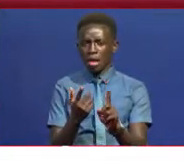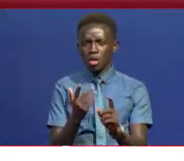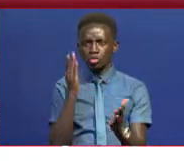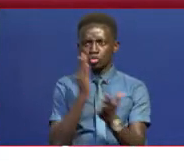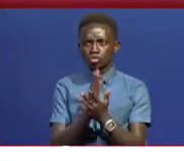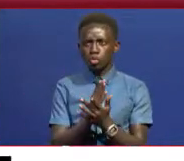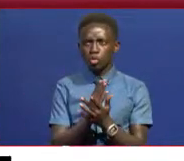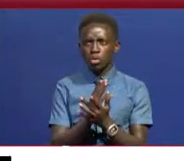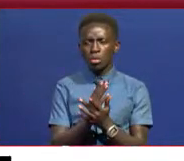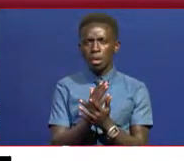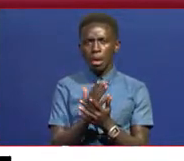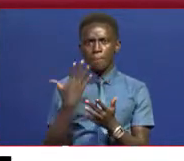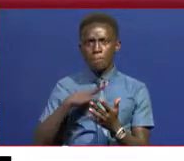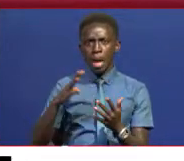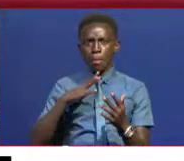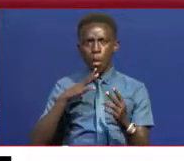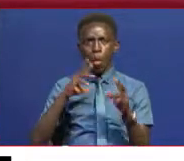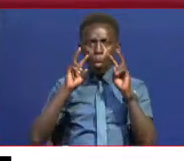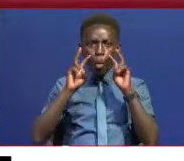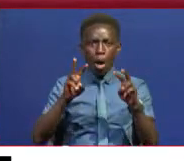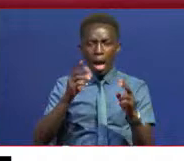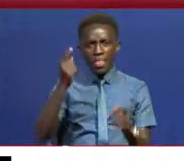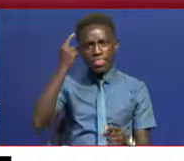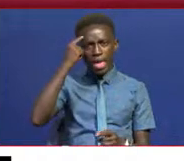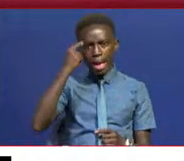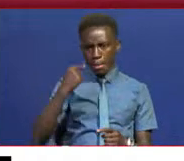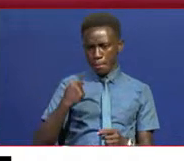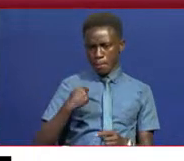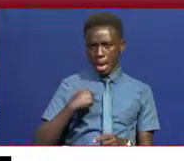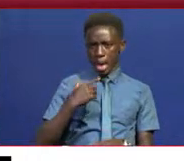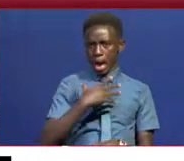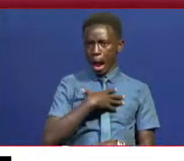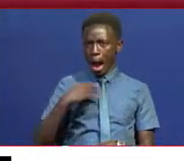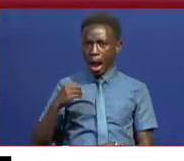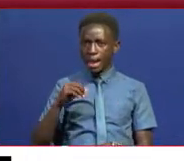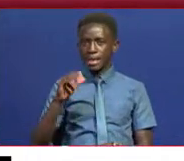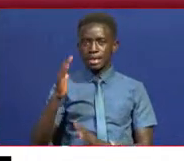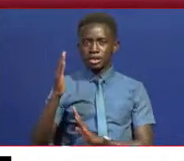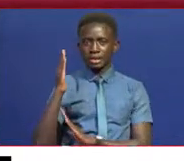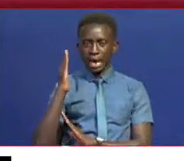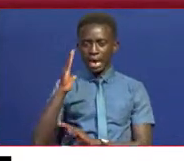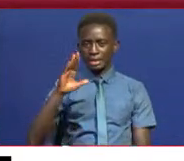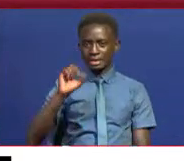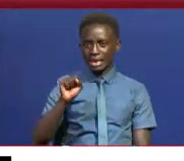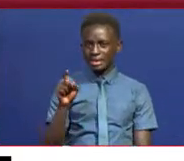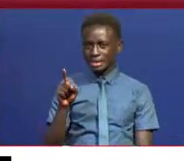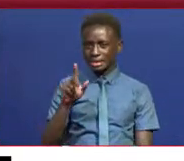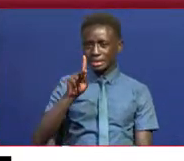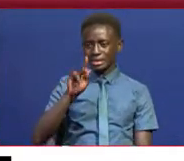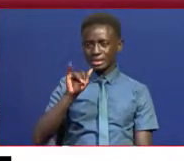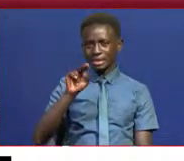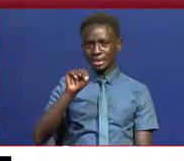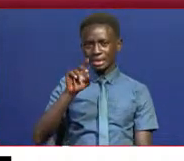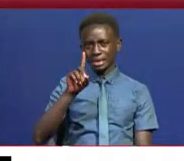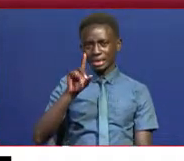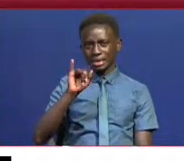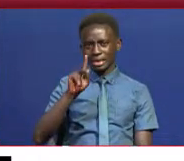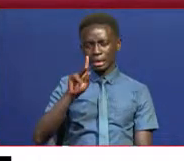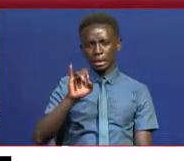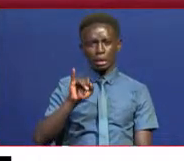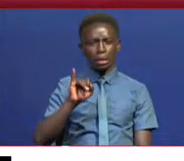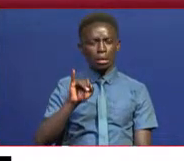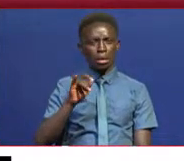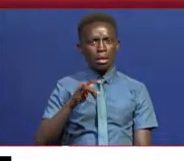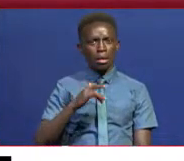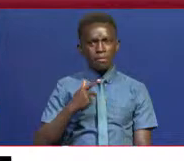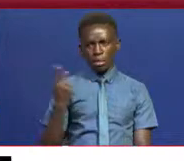me and Professor Kindiki who are in the final shortlist. And my supporters were feeling probably